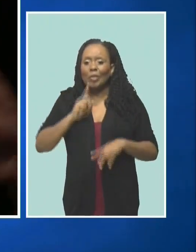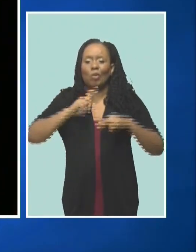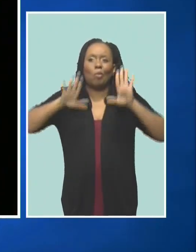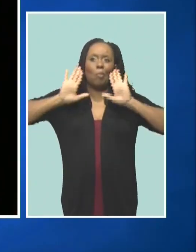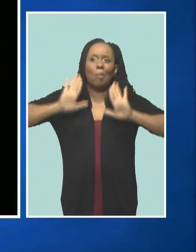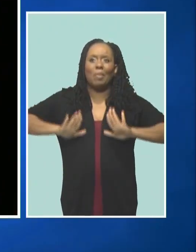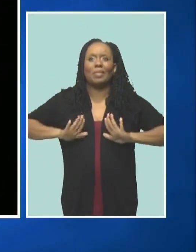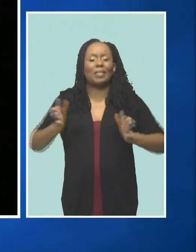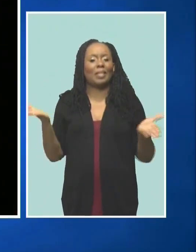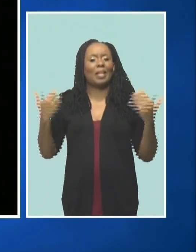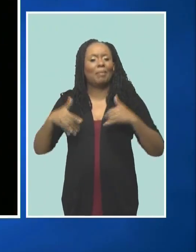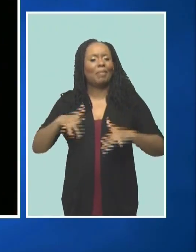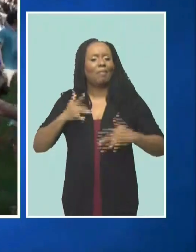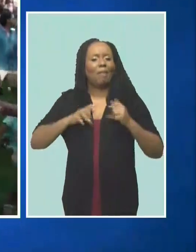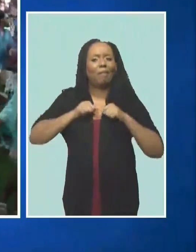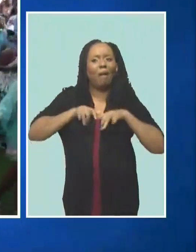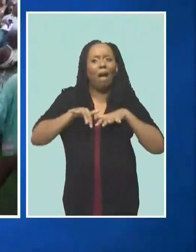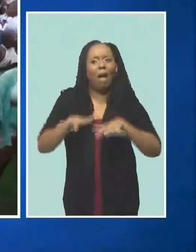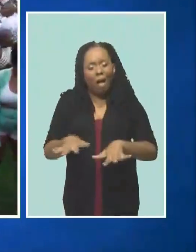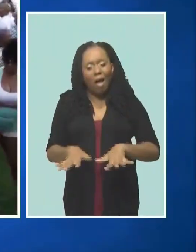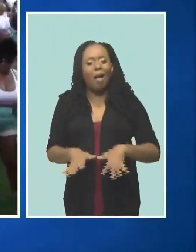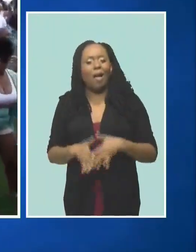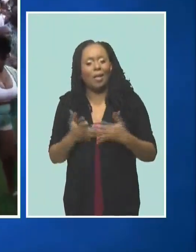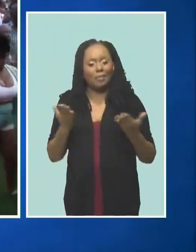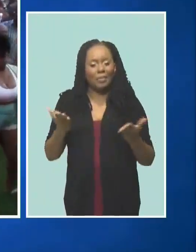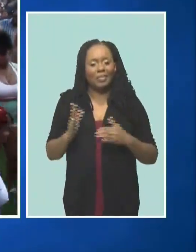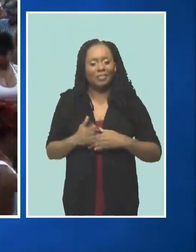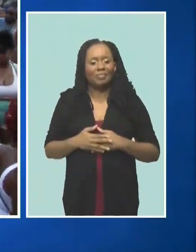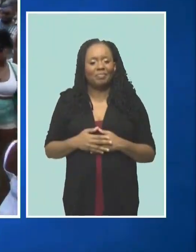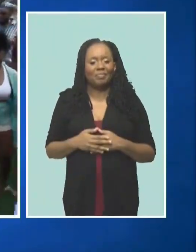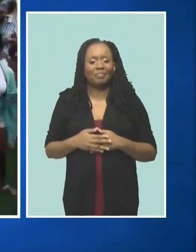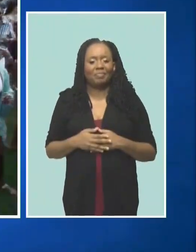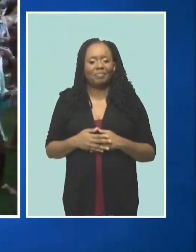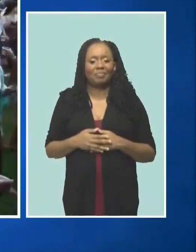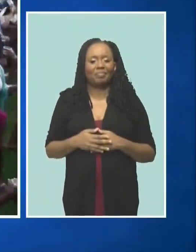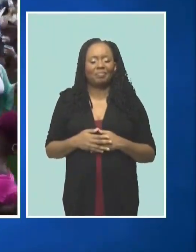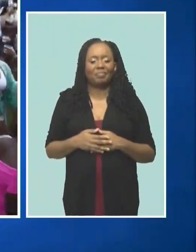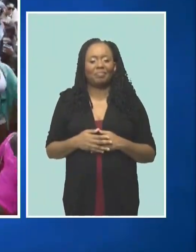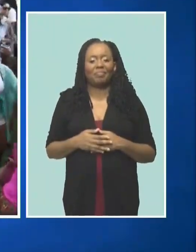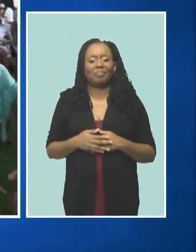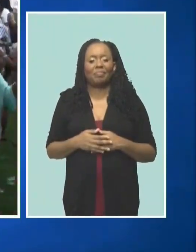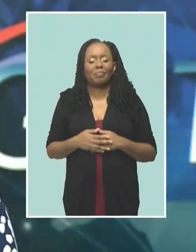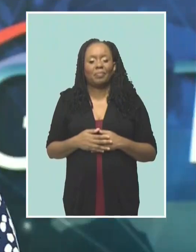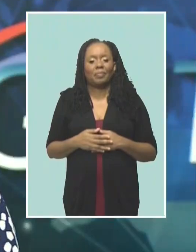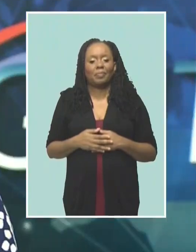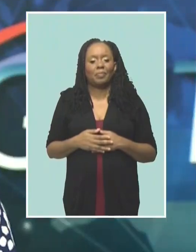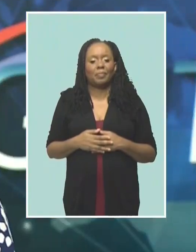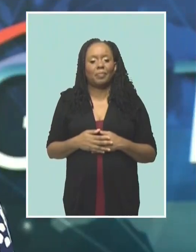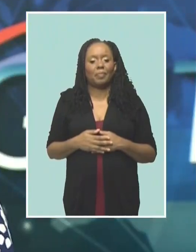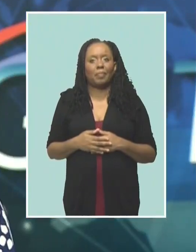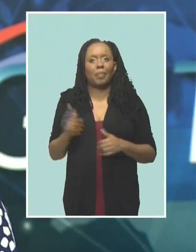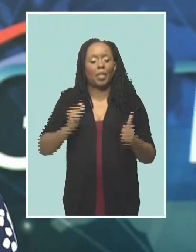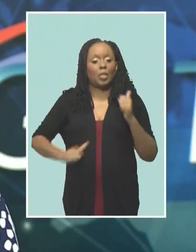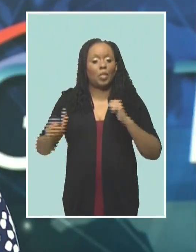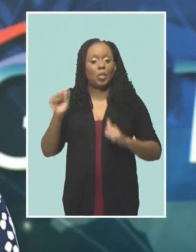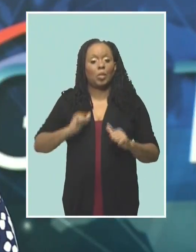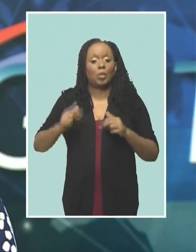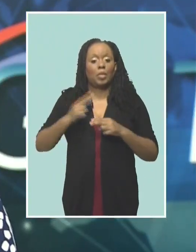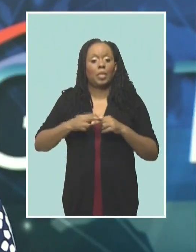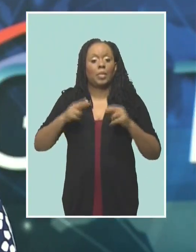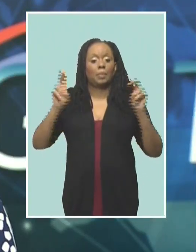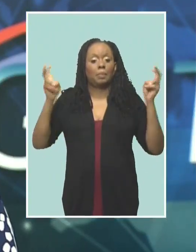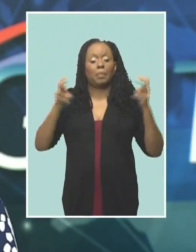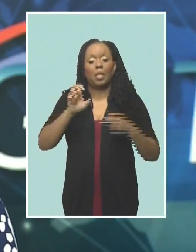amazing. Come and feel the vibes. Rachel Agard, CBC News. The rescheduled